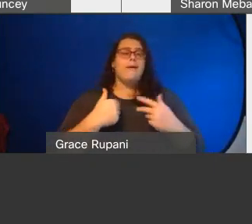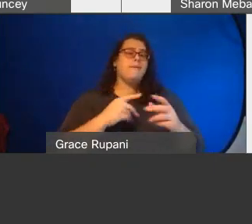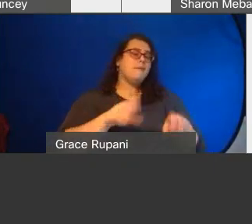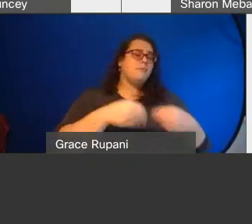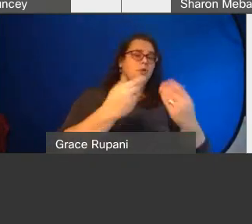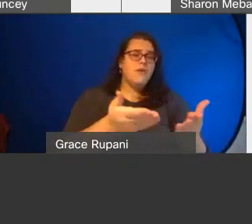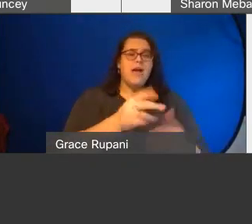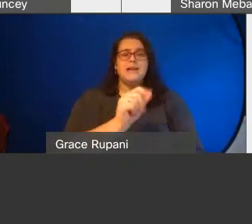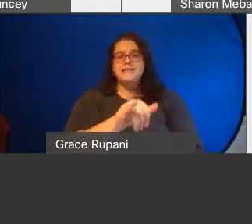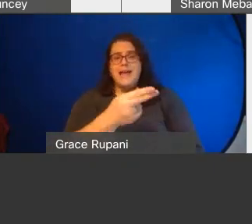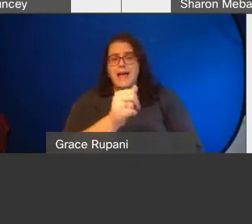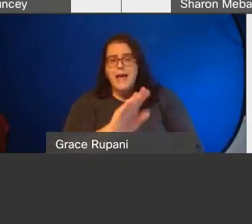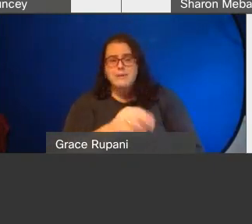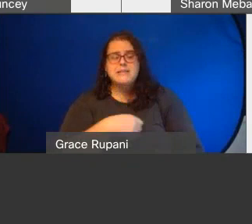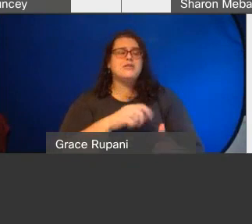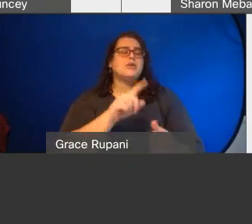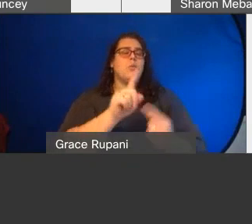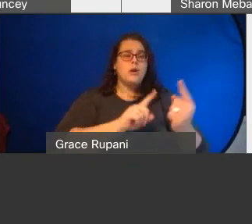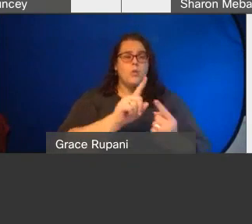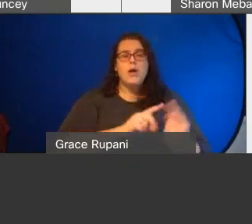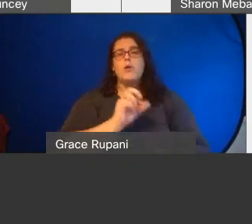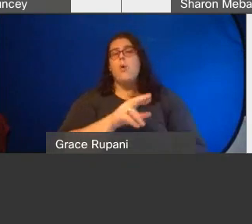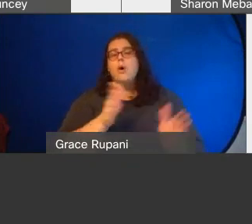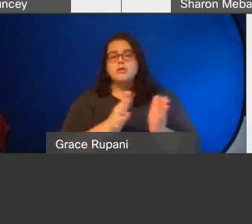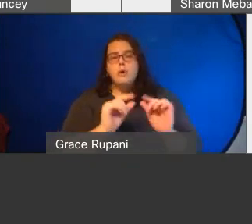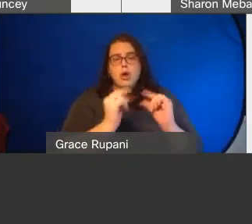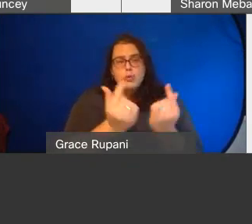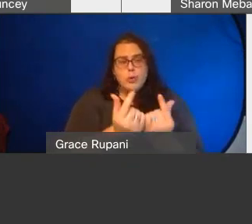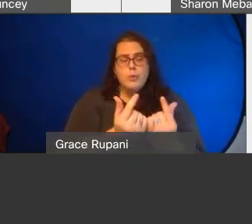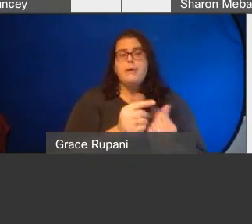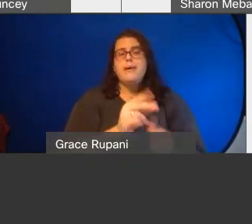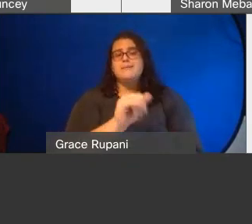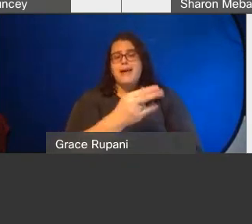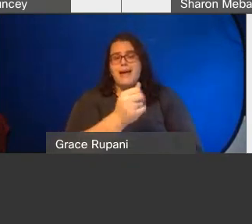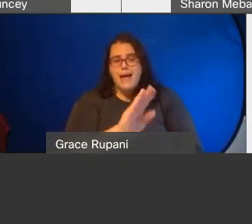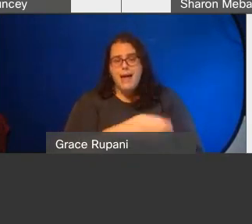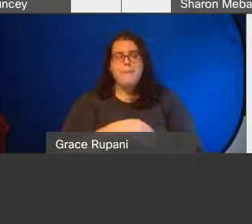one-to-one, day habilitation small group, individualized day supports